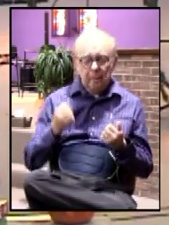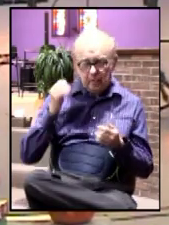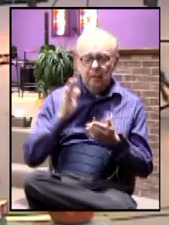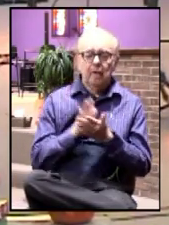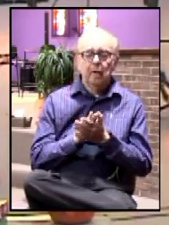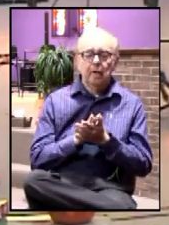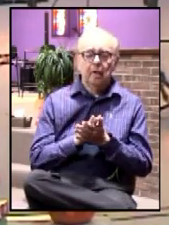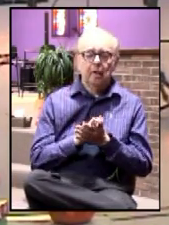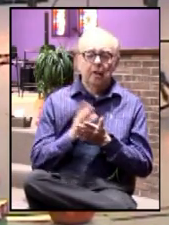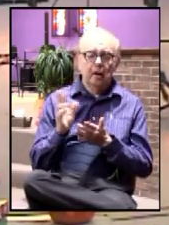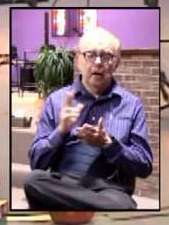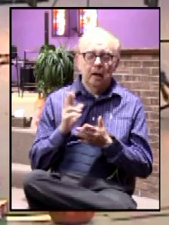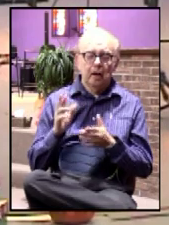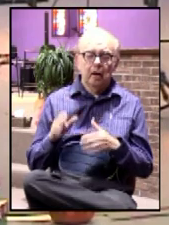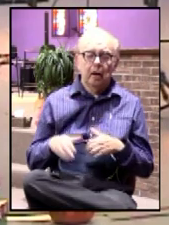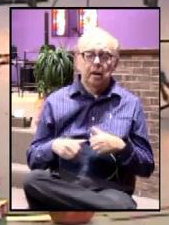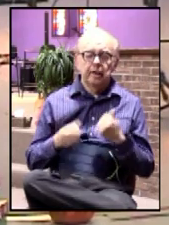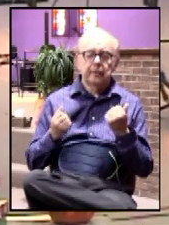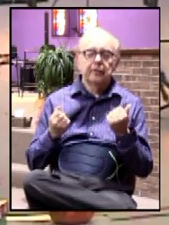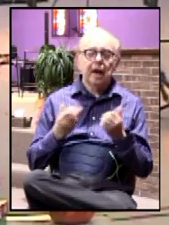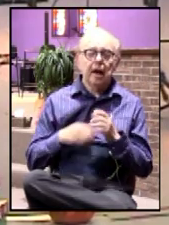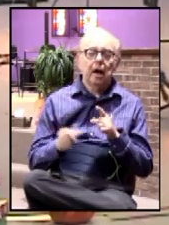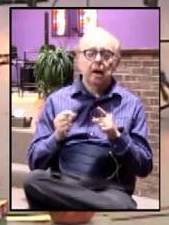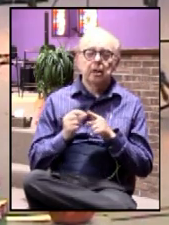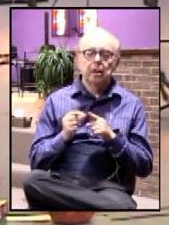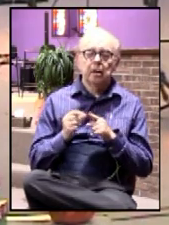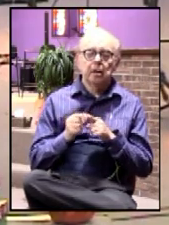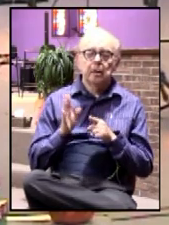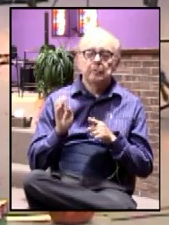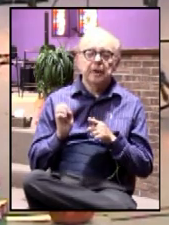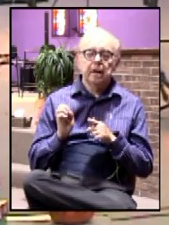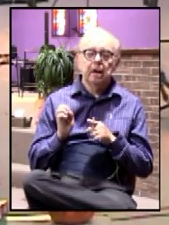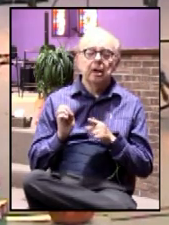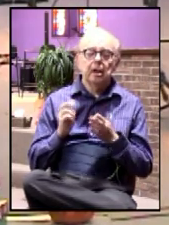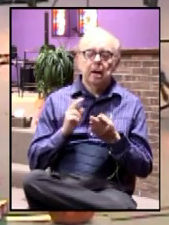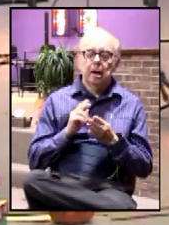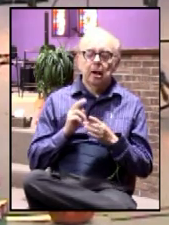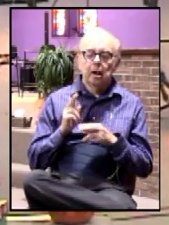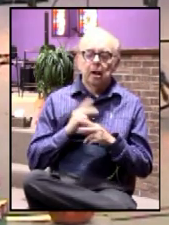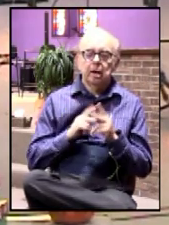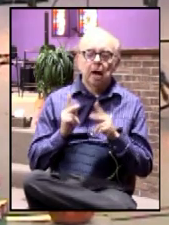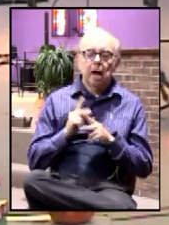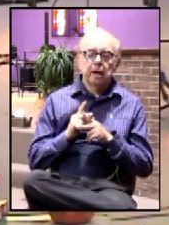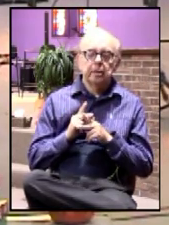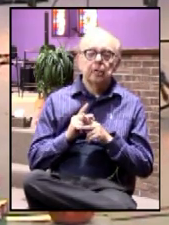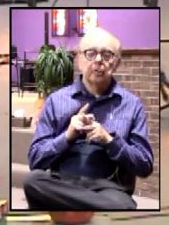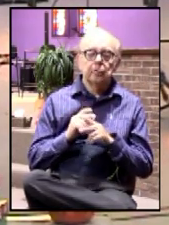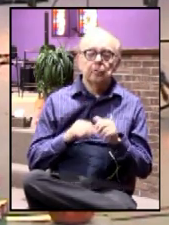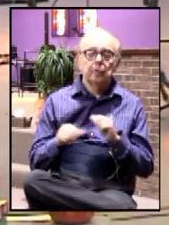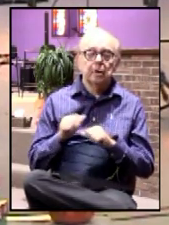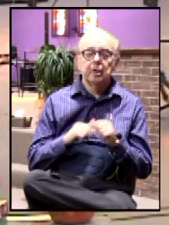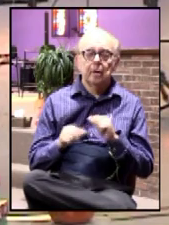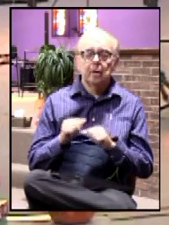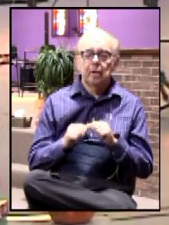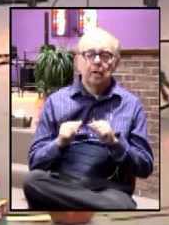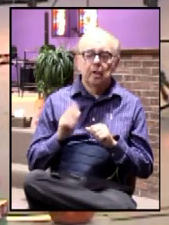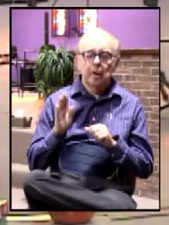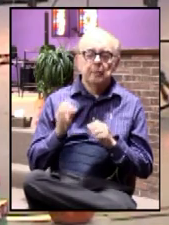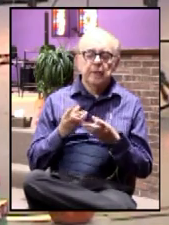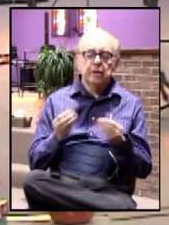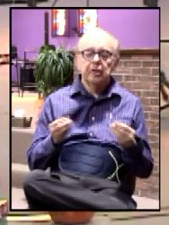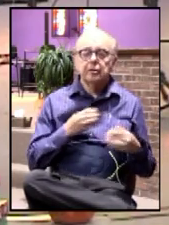I believe he lived out the words, be kind to one another.